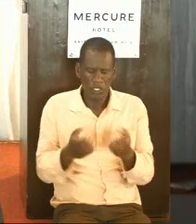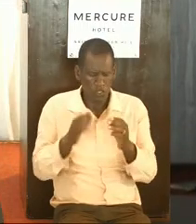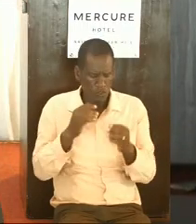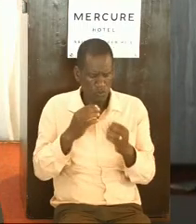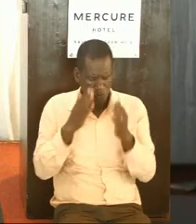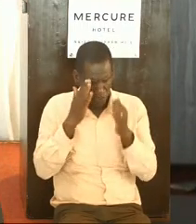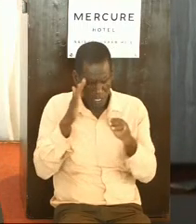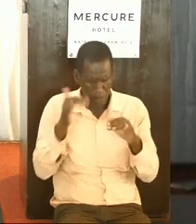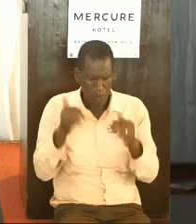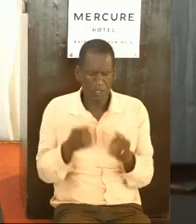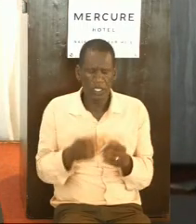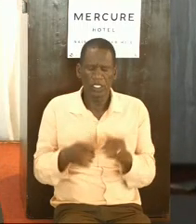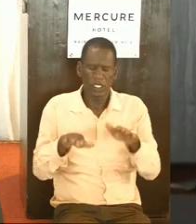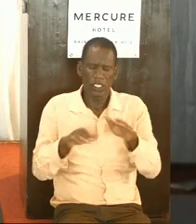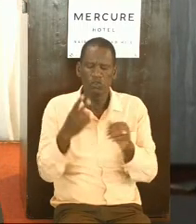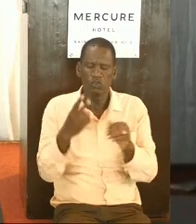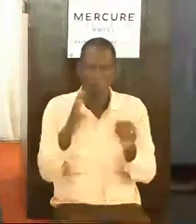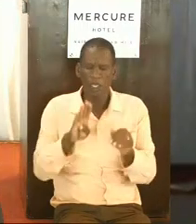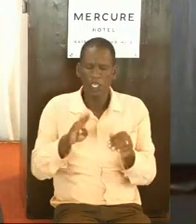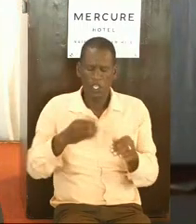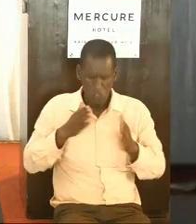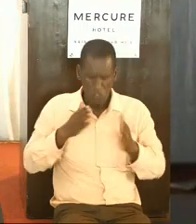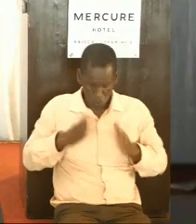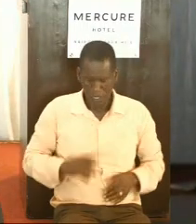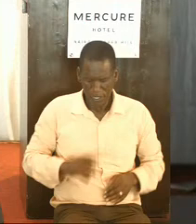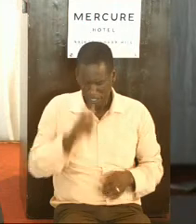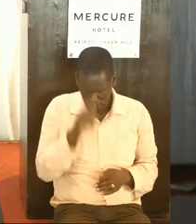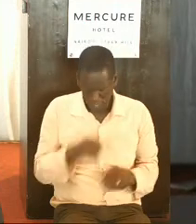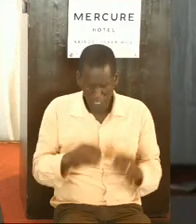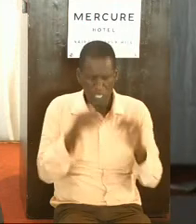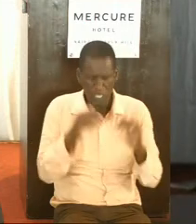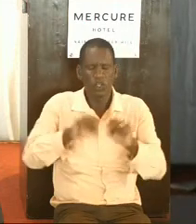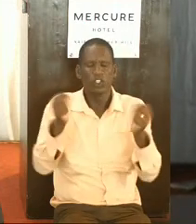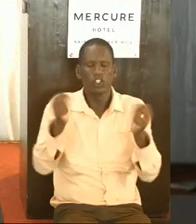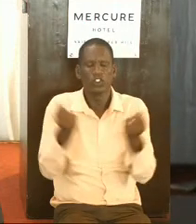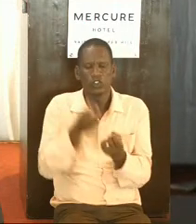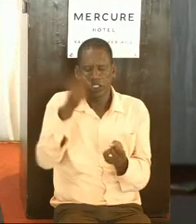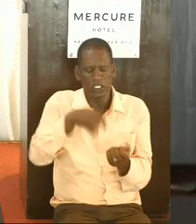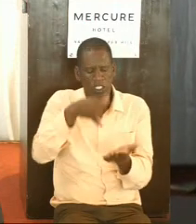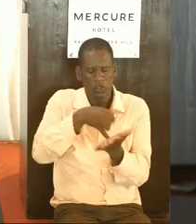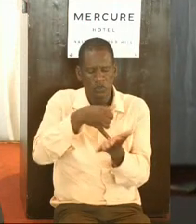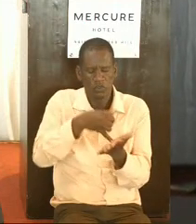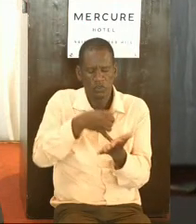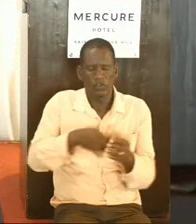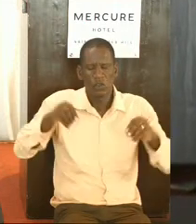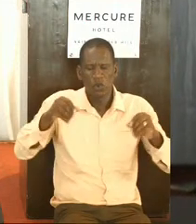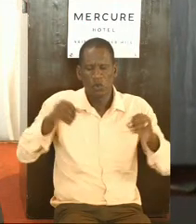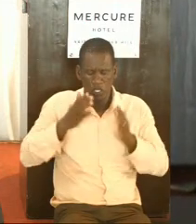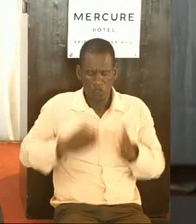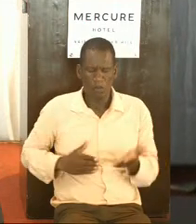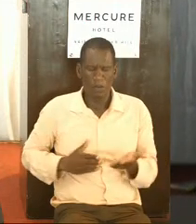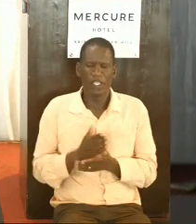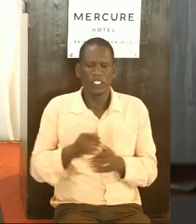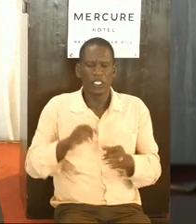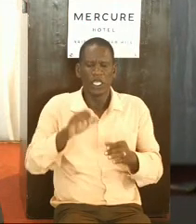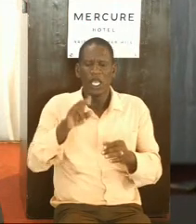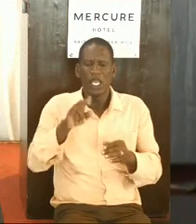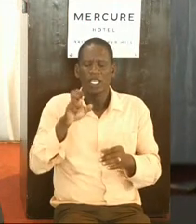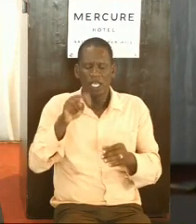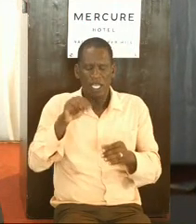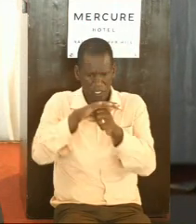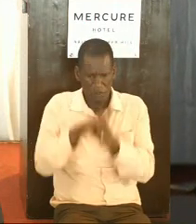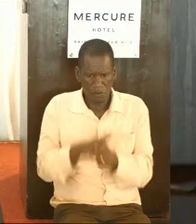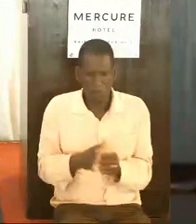are under two being human dignity Equity social justice inclusiveness equality human rights discrimination